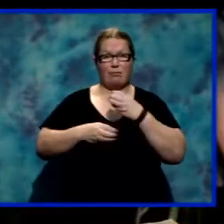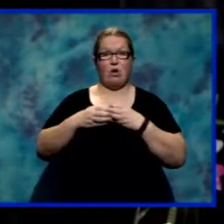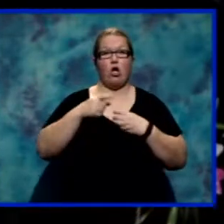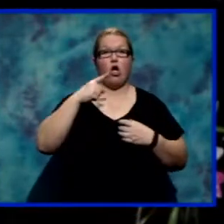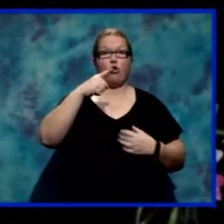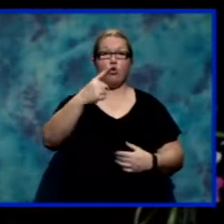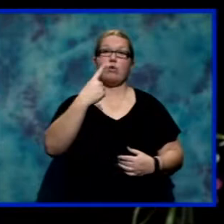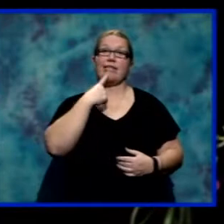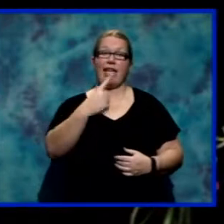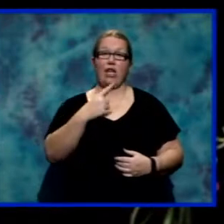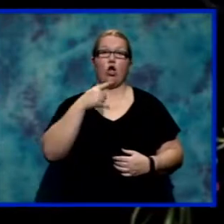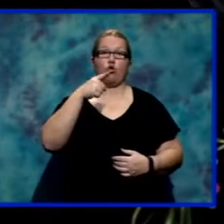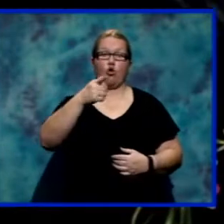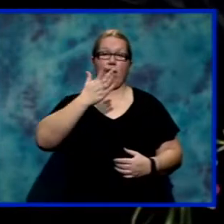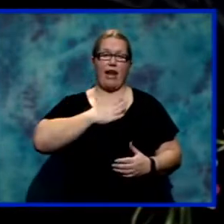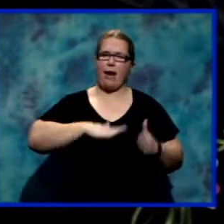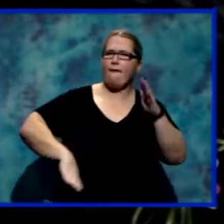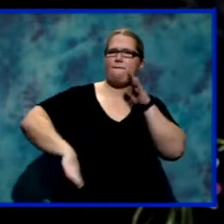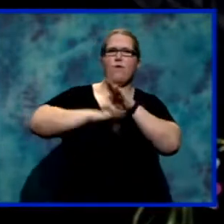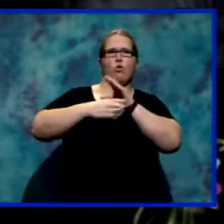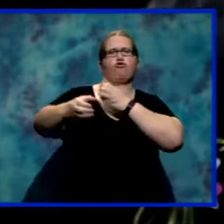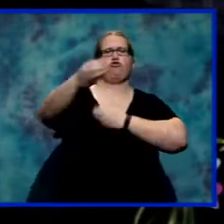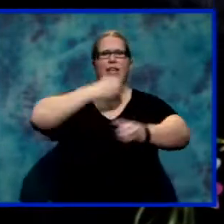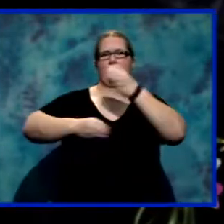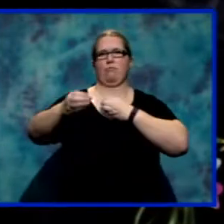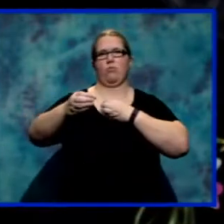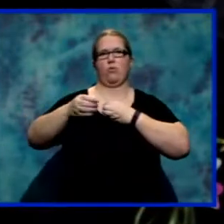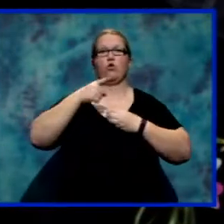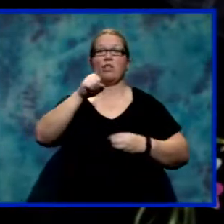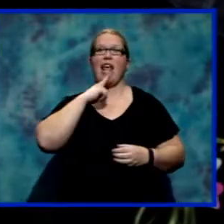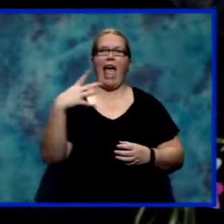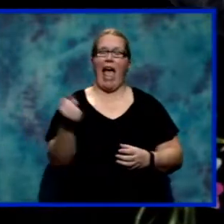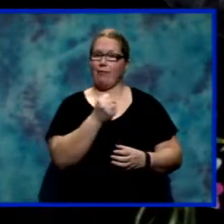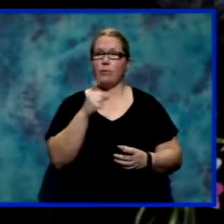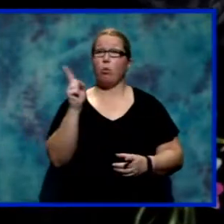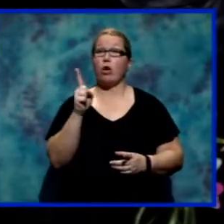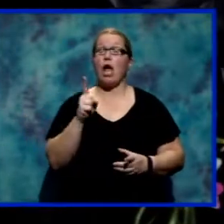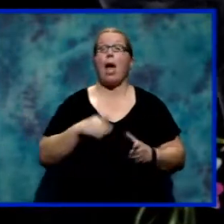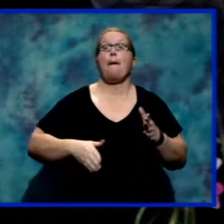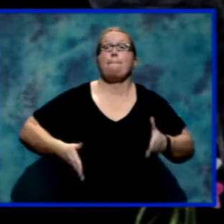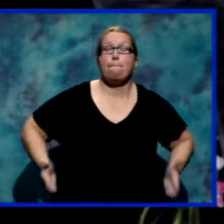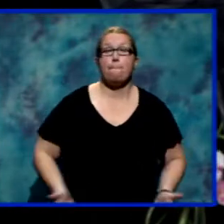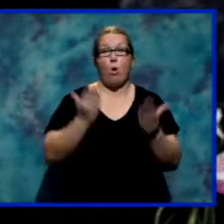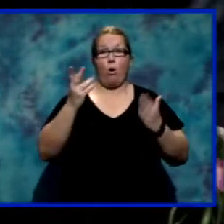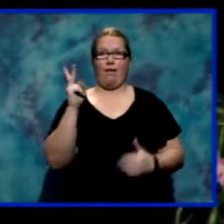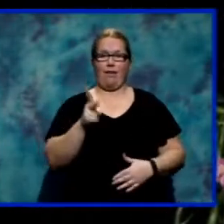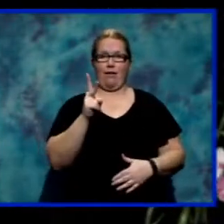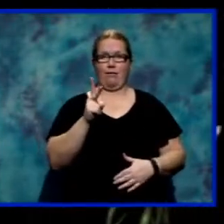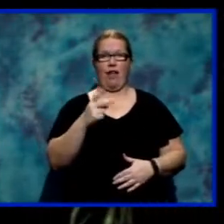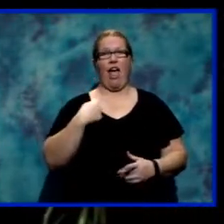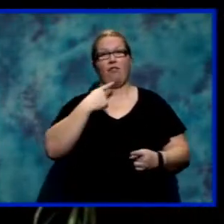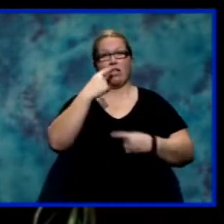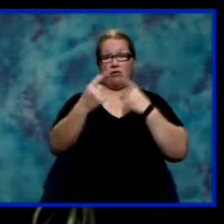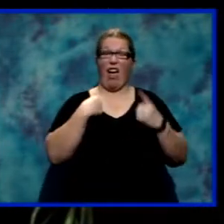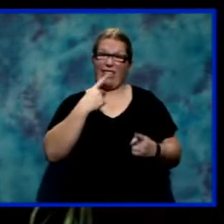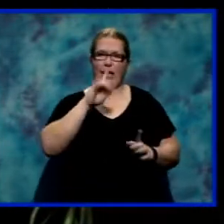need a complete transplant. You have to be what? Born again. Now, I've got to tell you, and I've